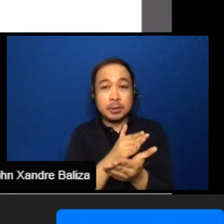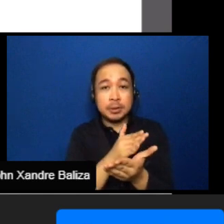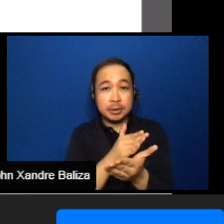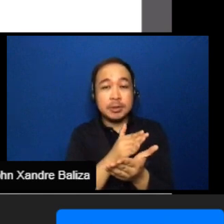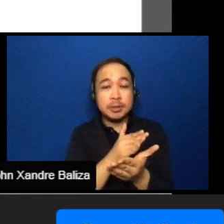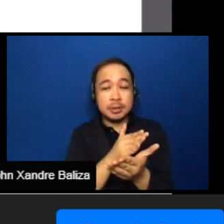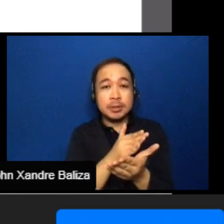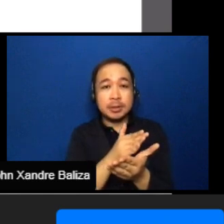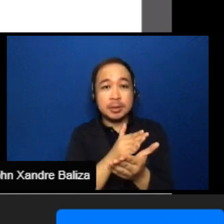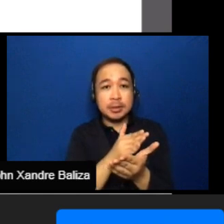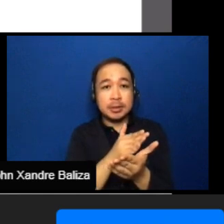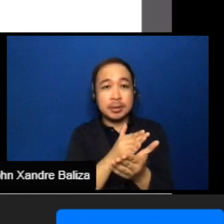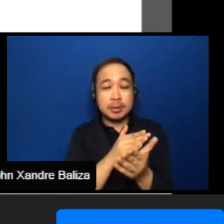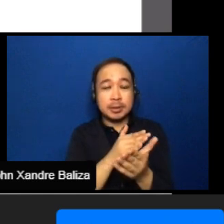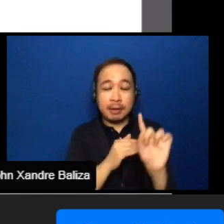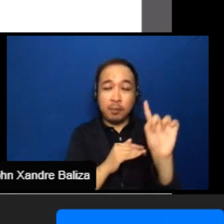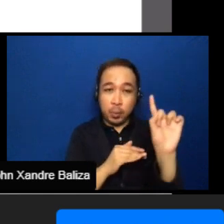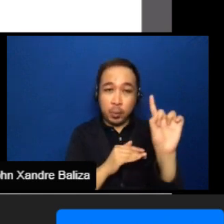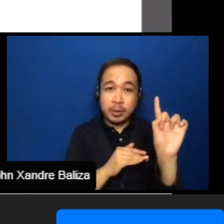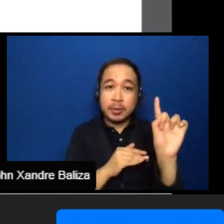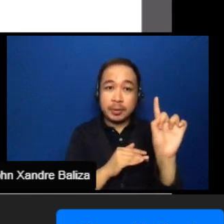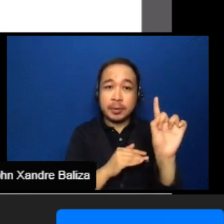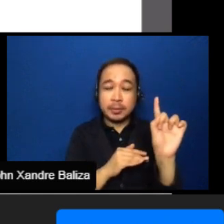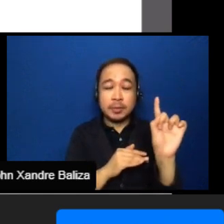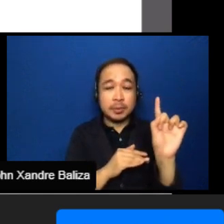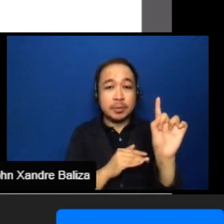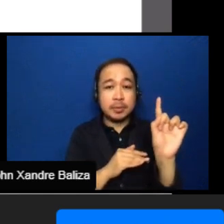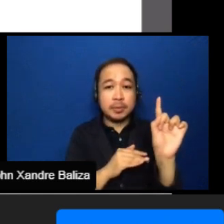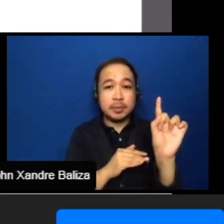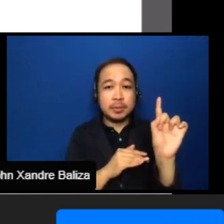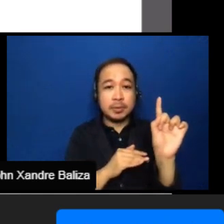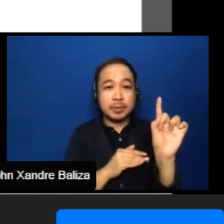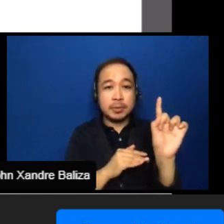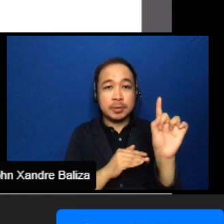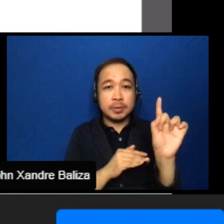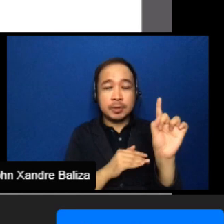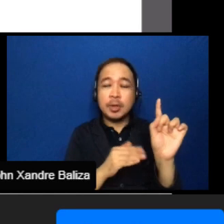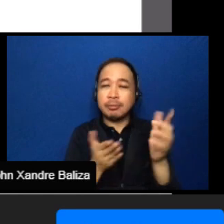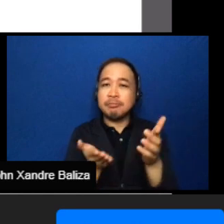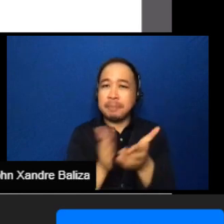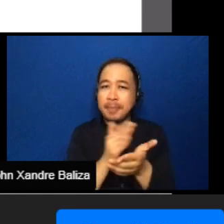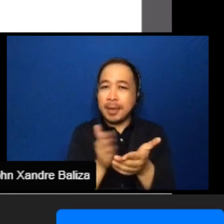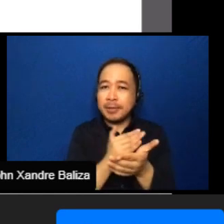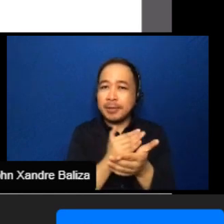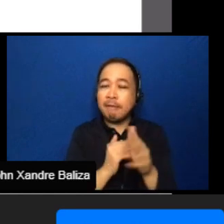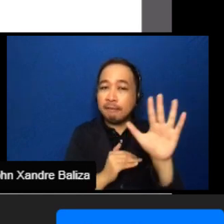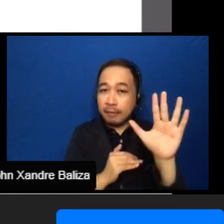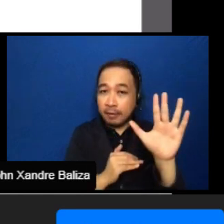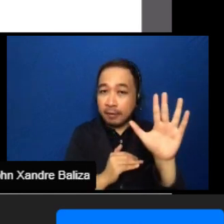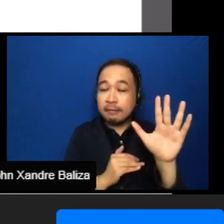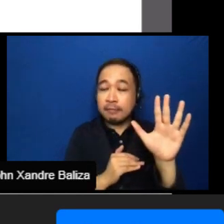in the first page of, under page 5 and